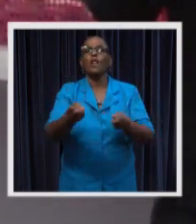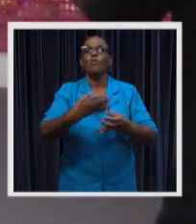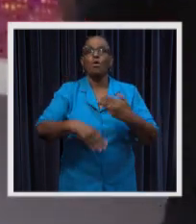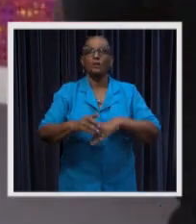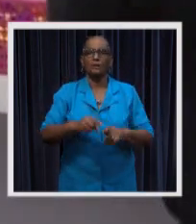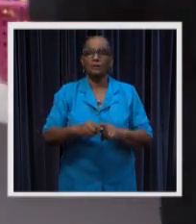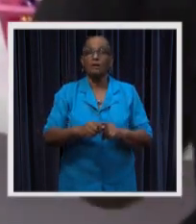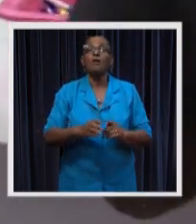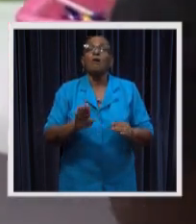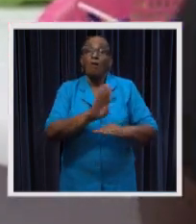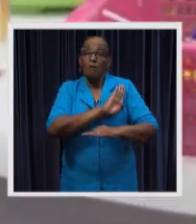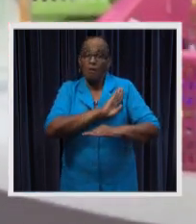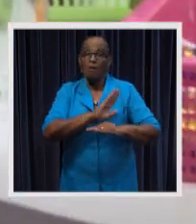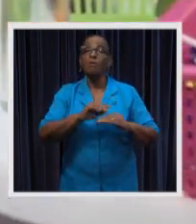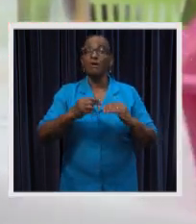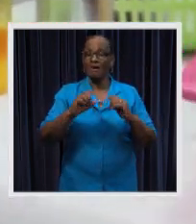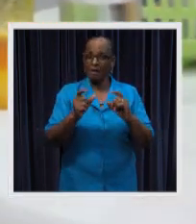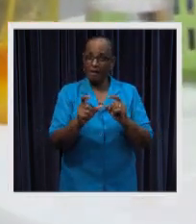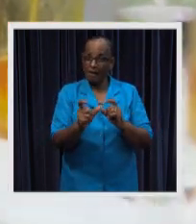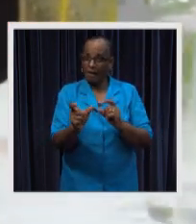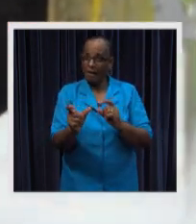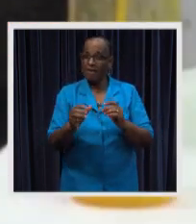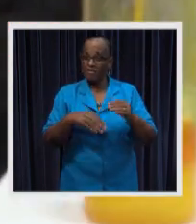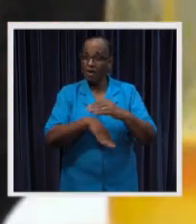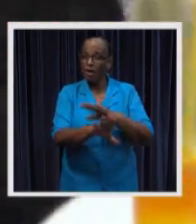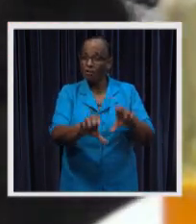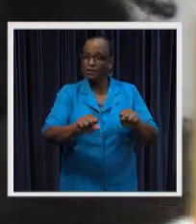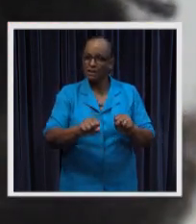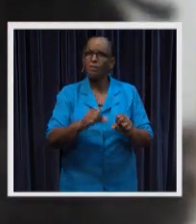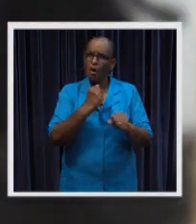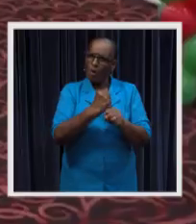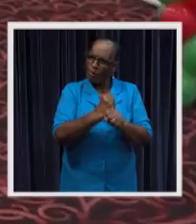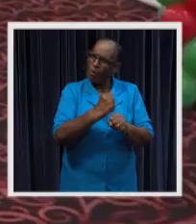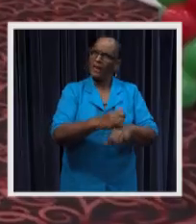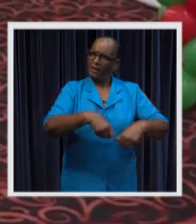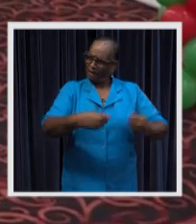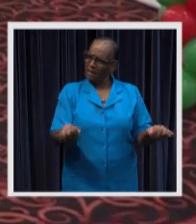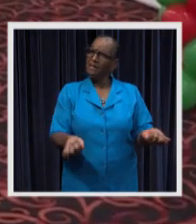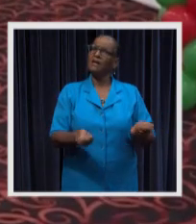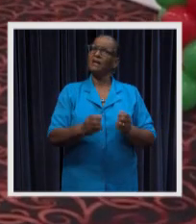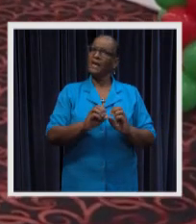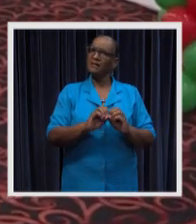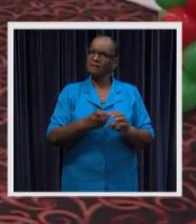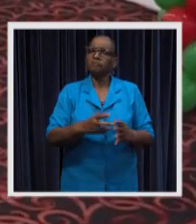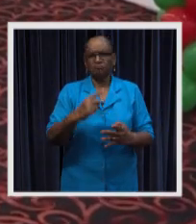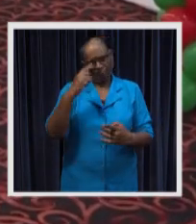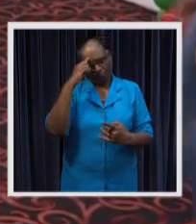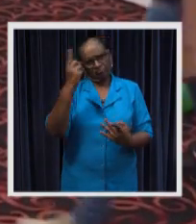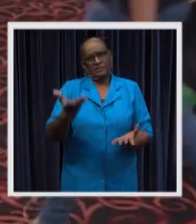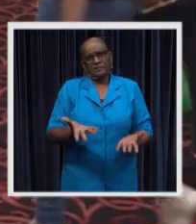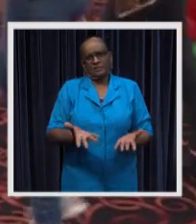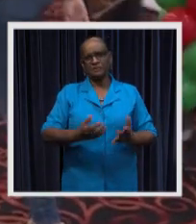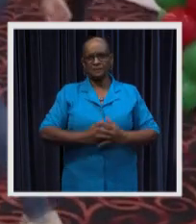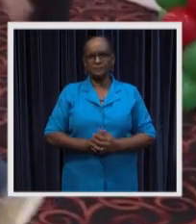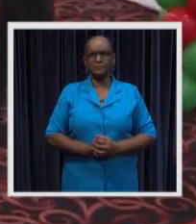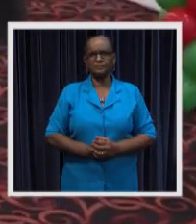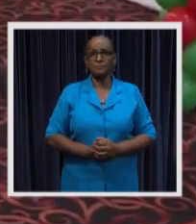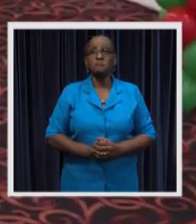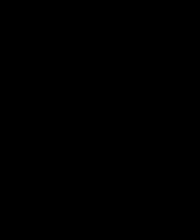and taking opportunities to become successful. Furthermore, small businesses can create